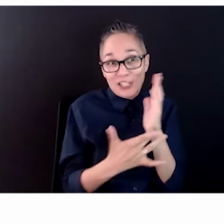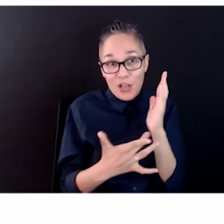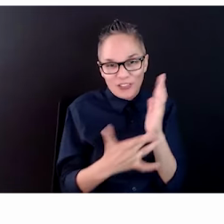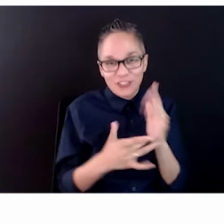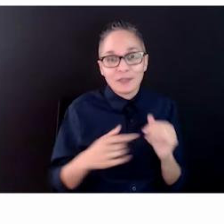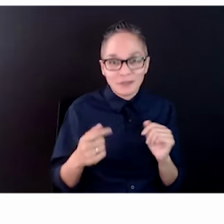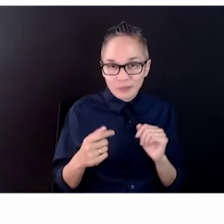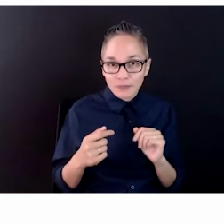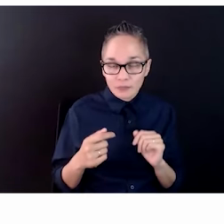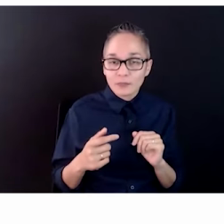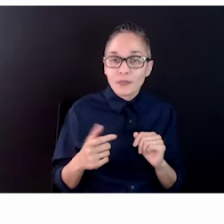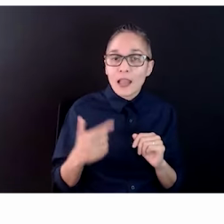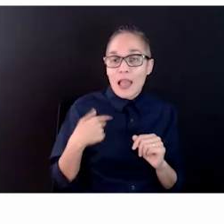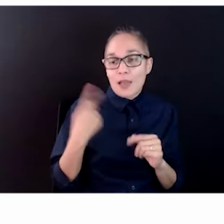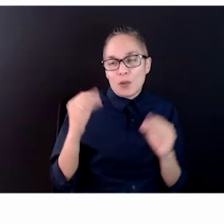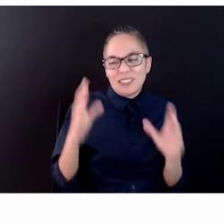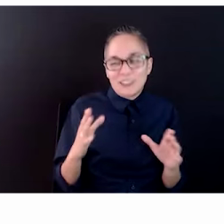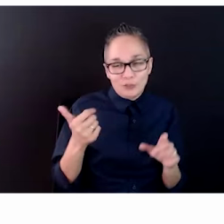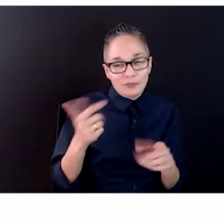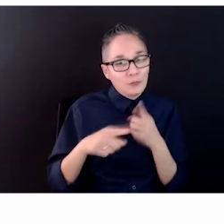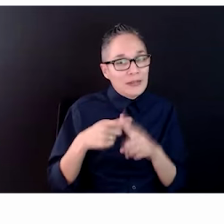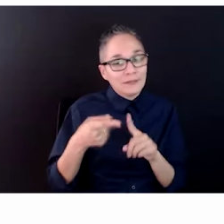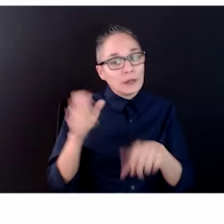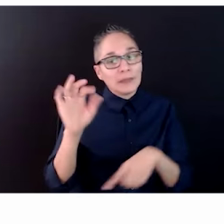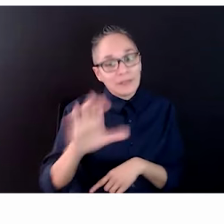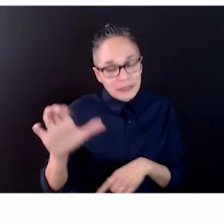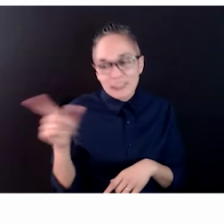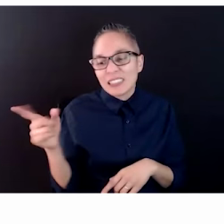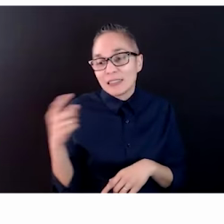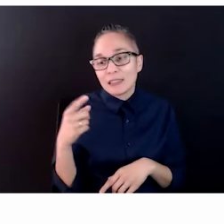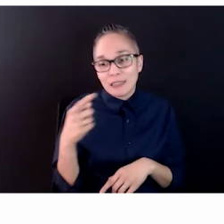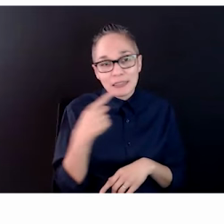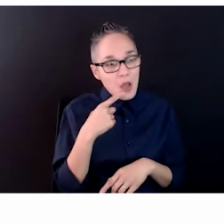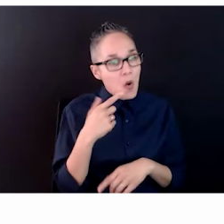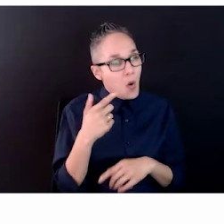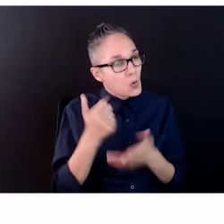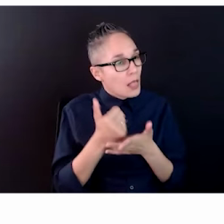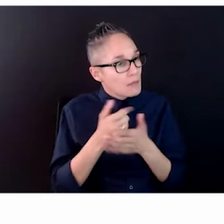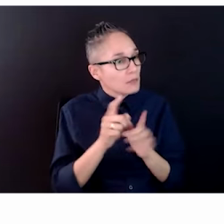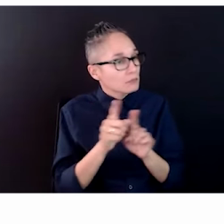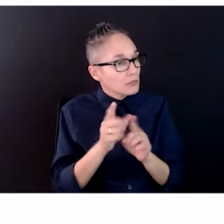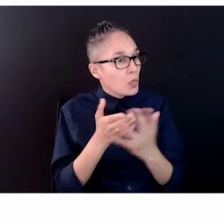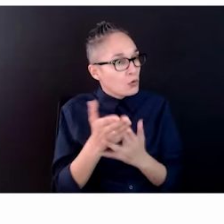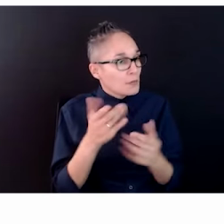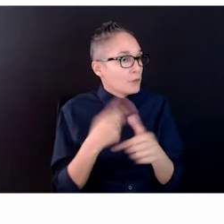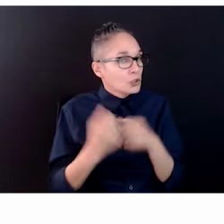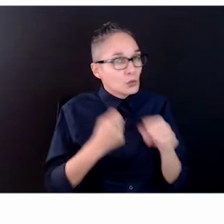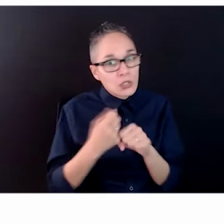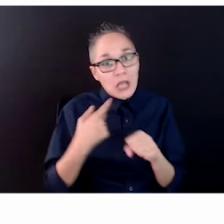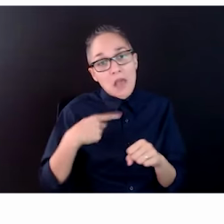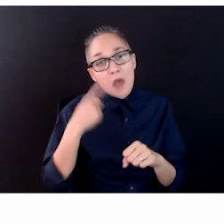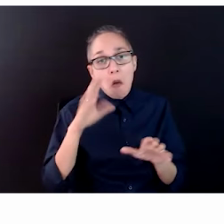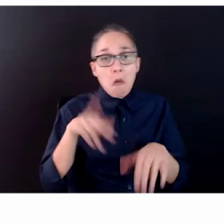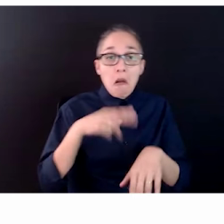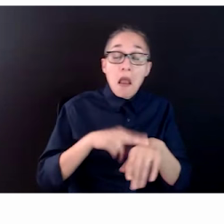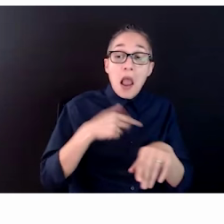had professor friends here at City College that I met was coming through my first 2 years. And so I thought it was natural when I became